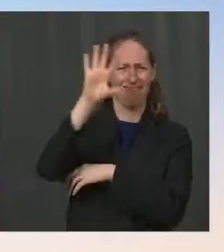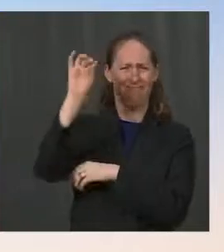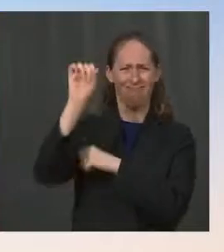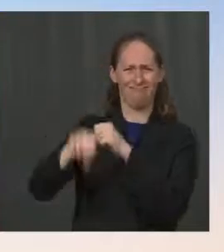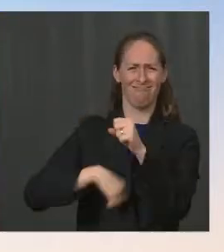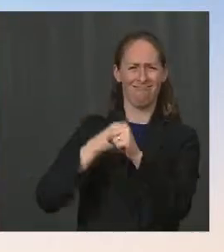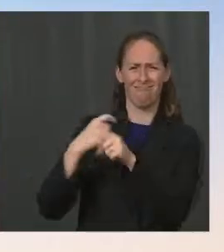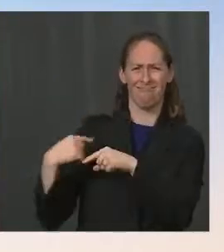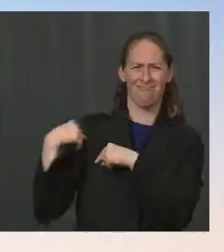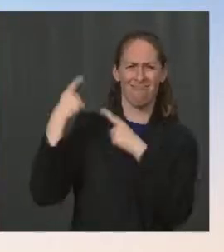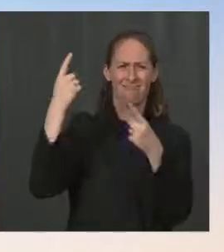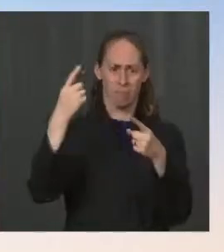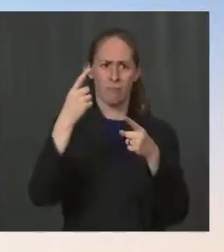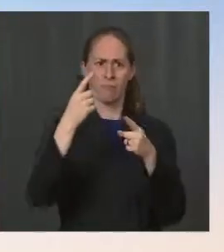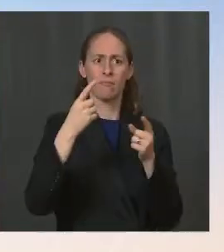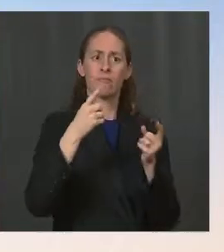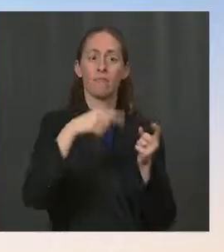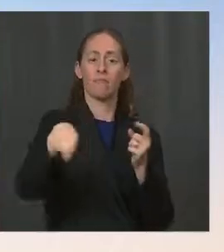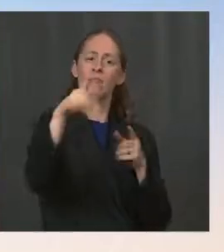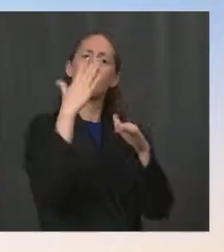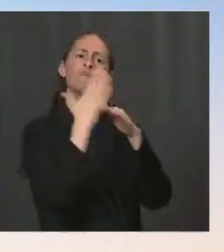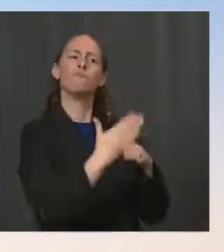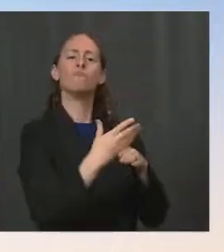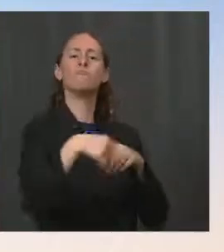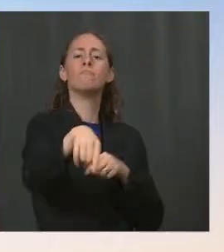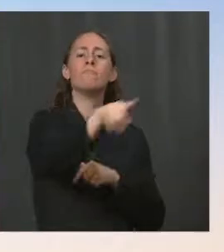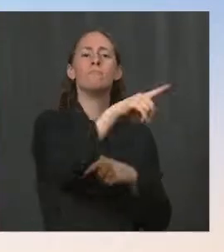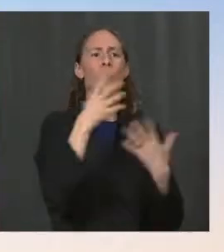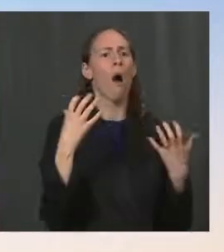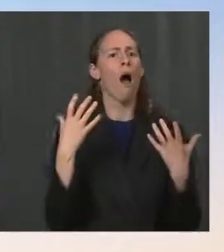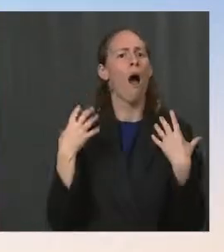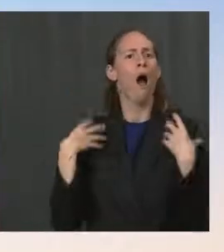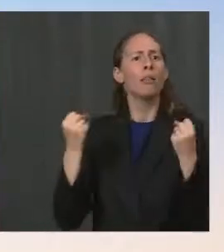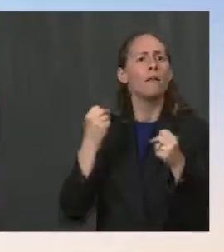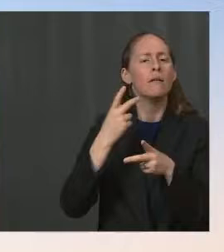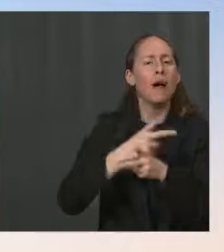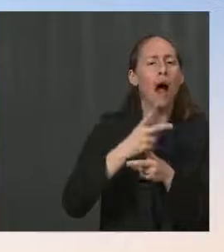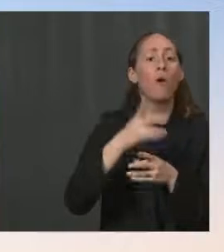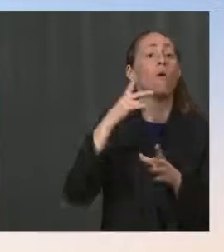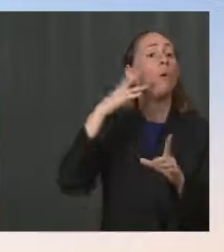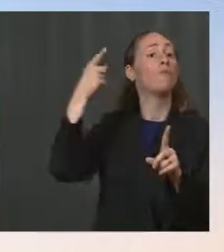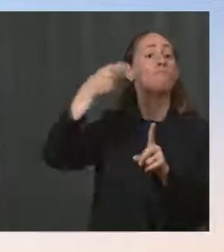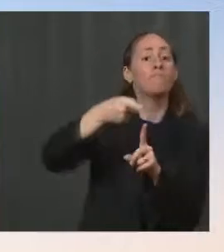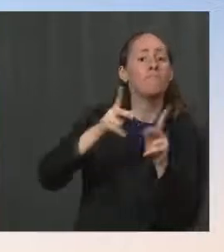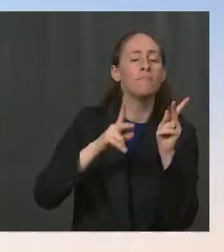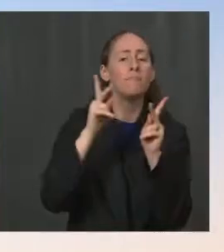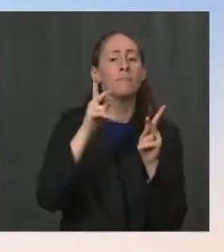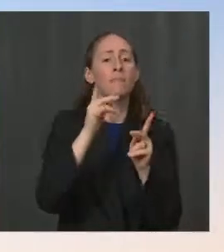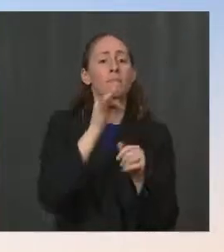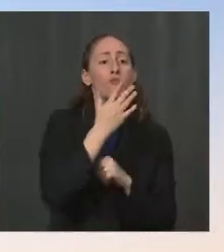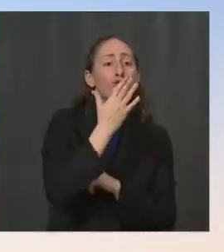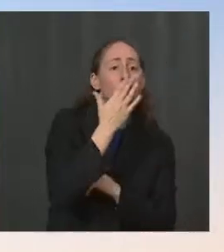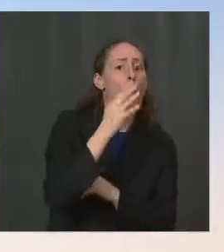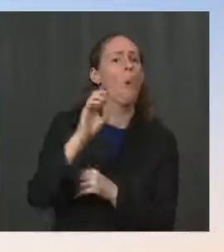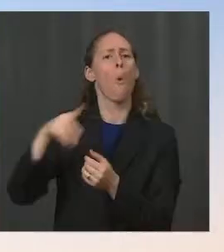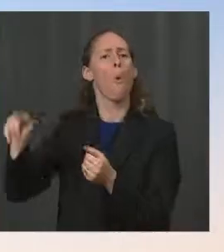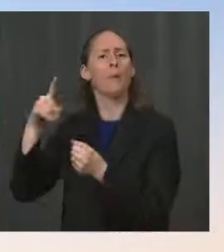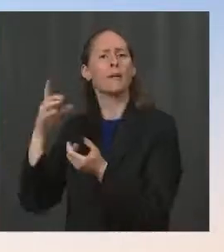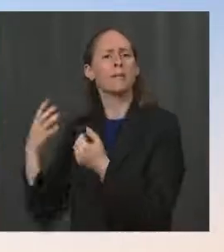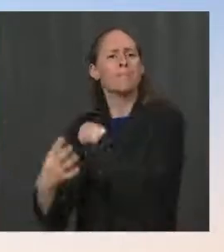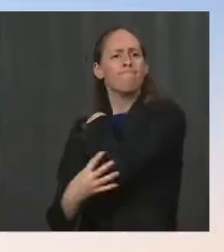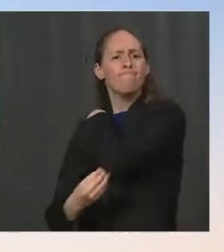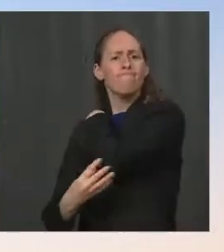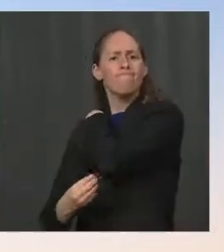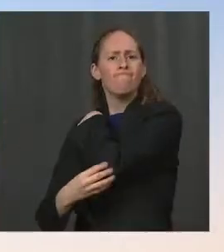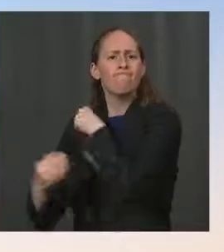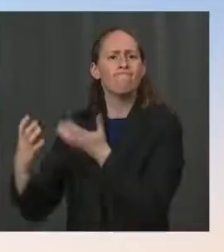care they need, particularly for communities of color and individuals with low incomes. It also deputizes private citizens to bring lawsuits against